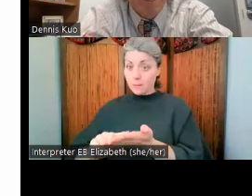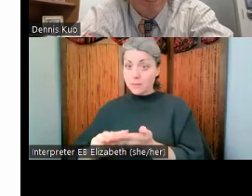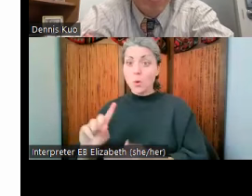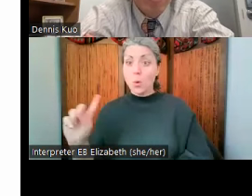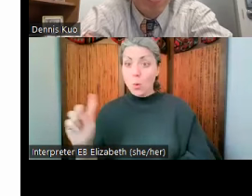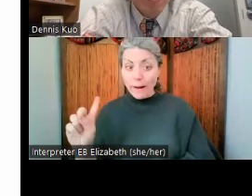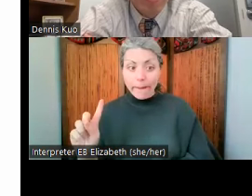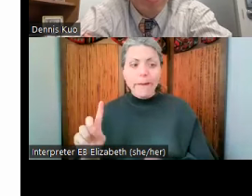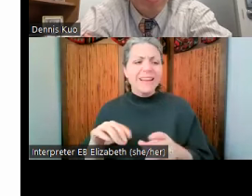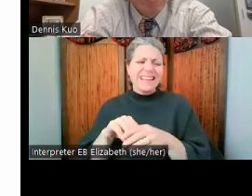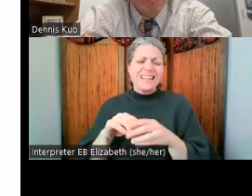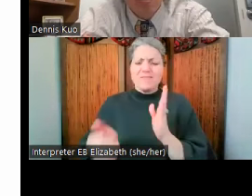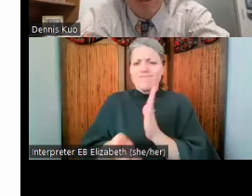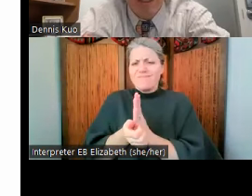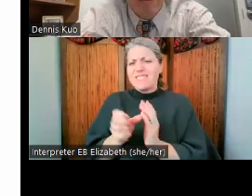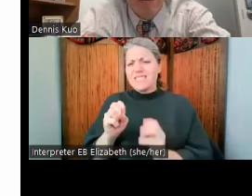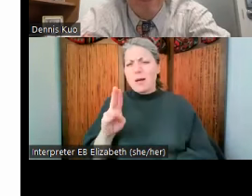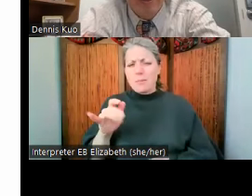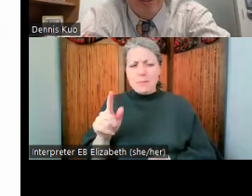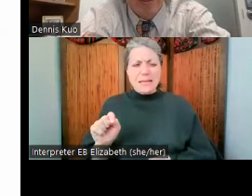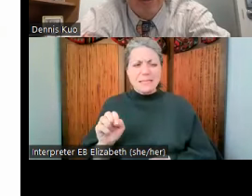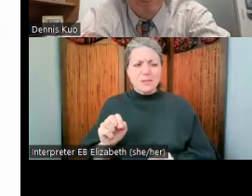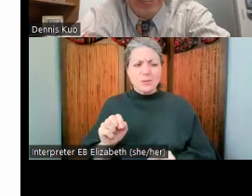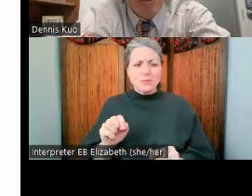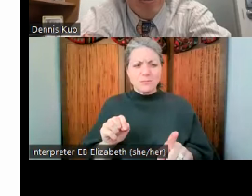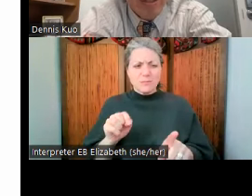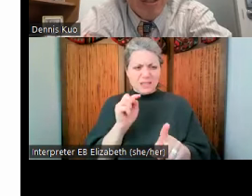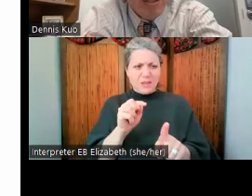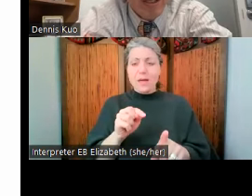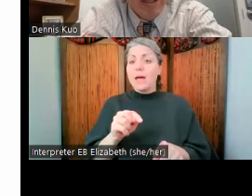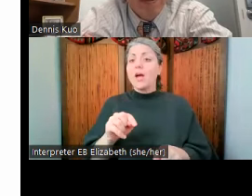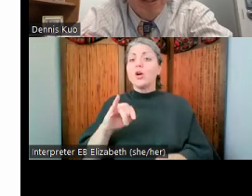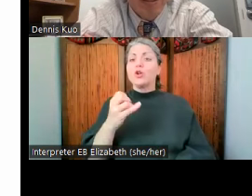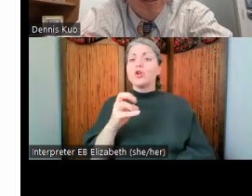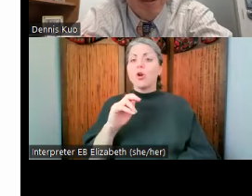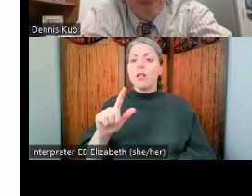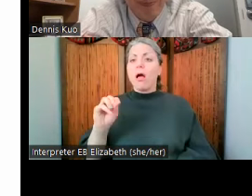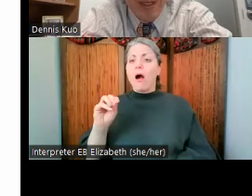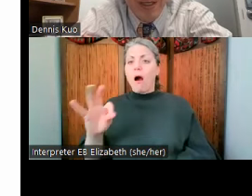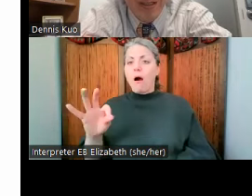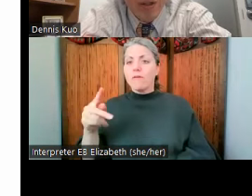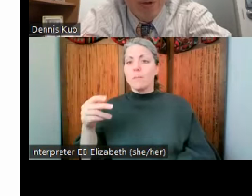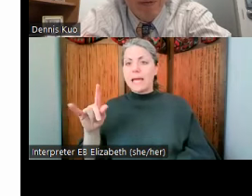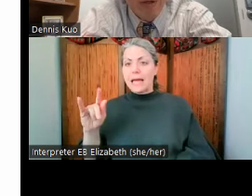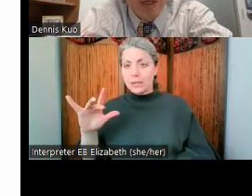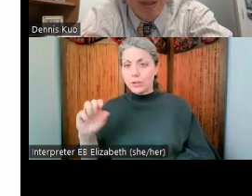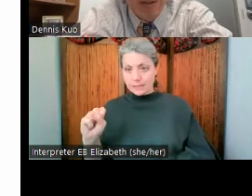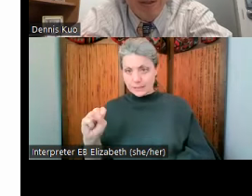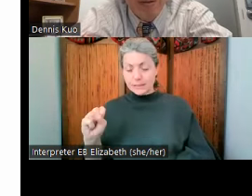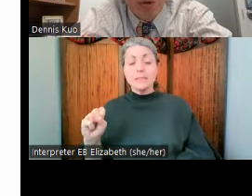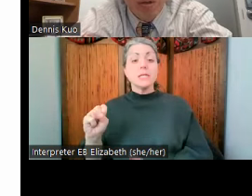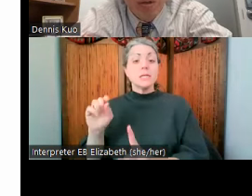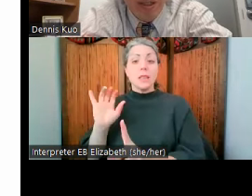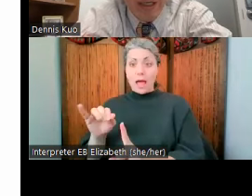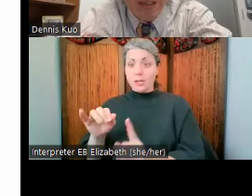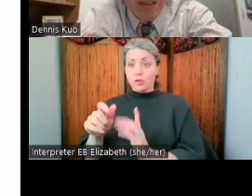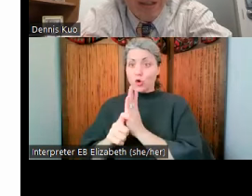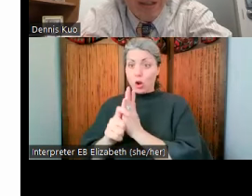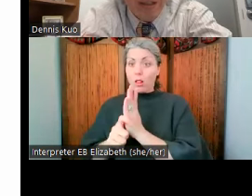to the journal Pediatrics. It is one of our the